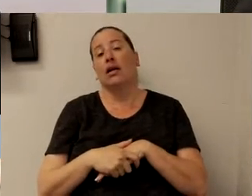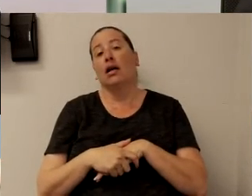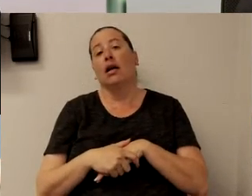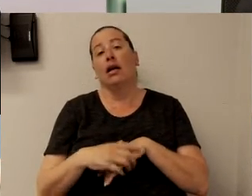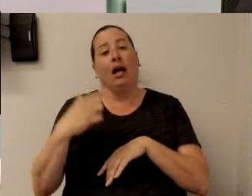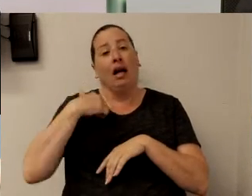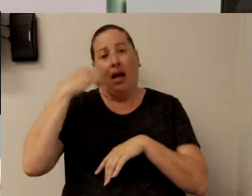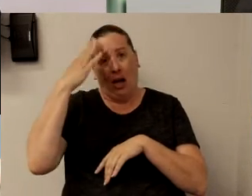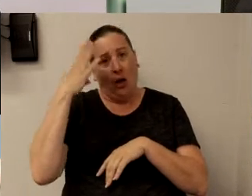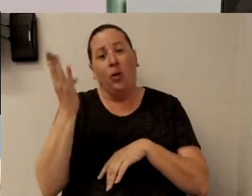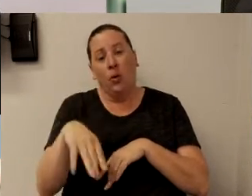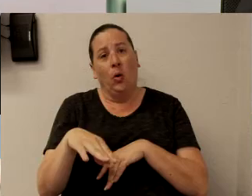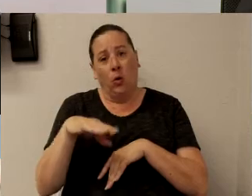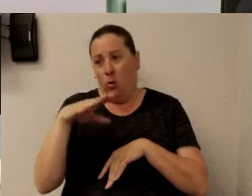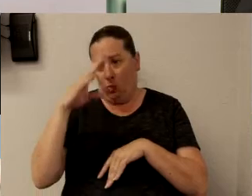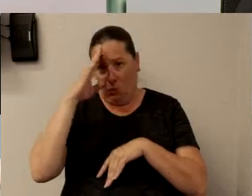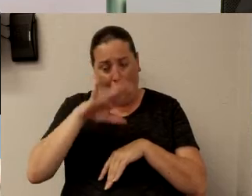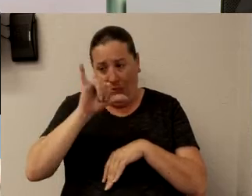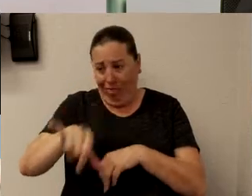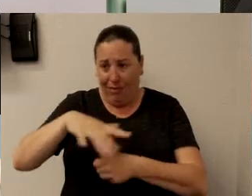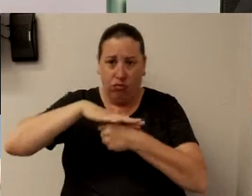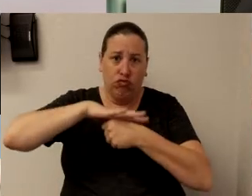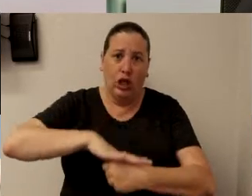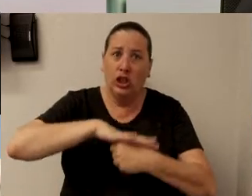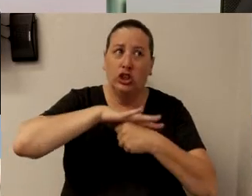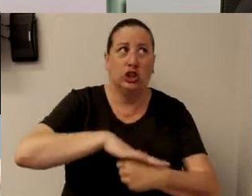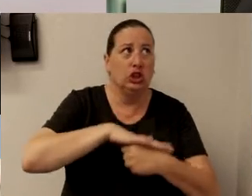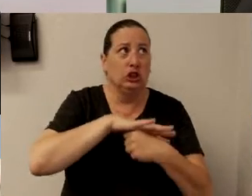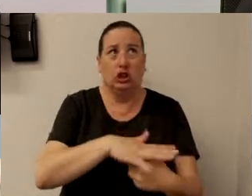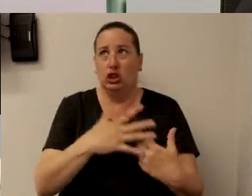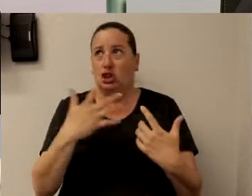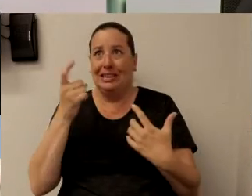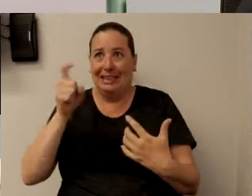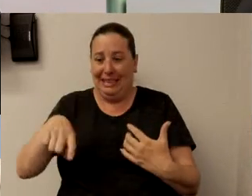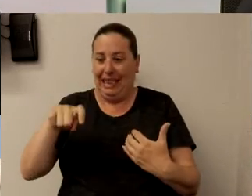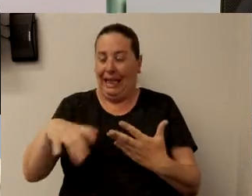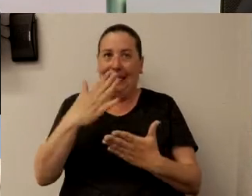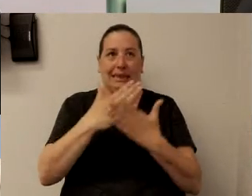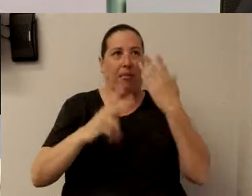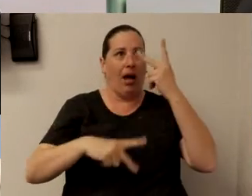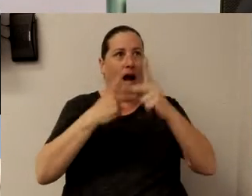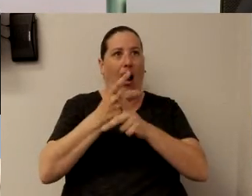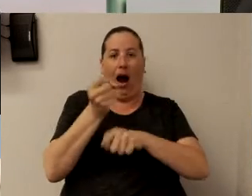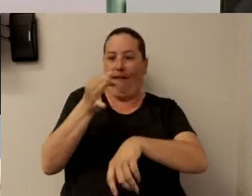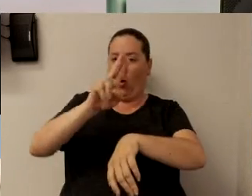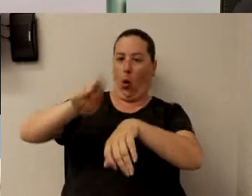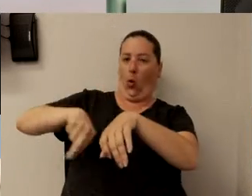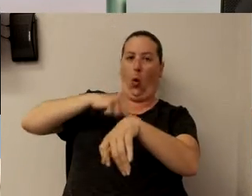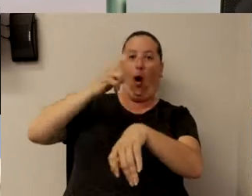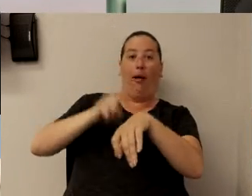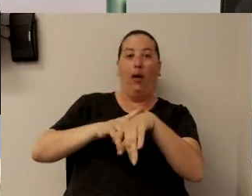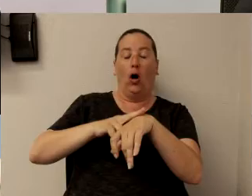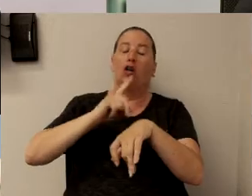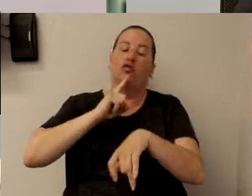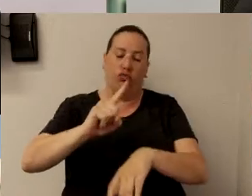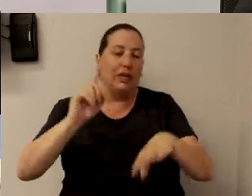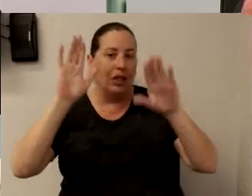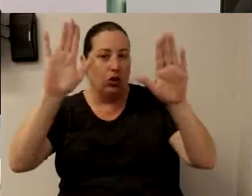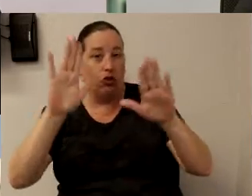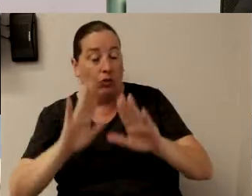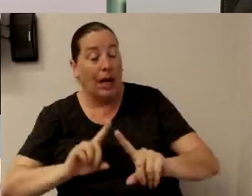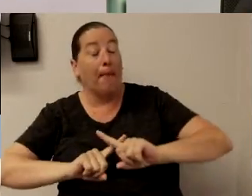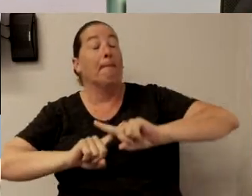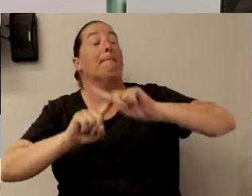I know that that pressure to try to get back to some level of normalcy is really great.